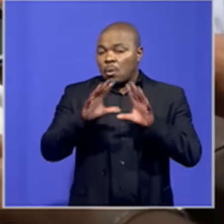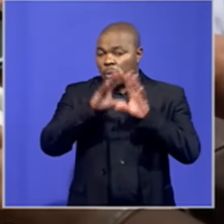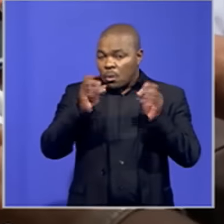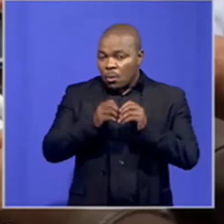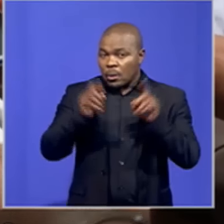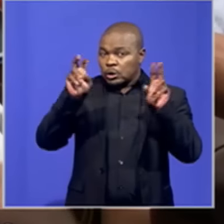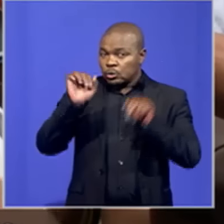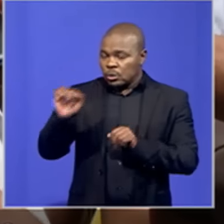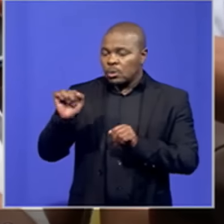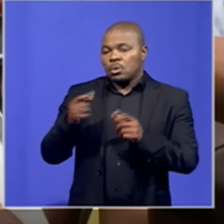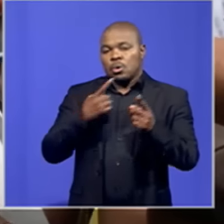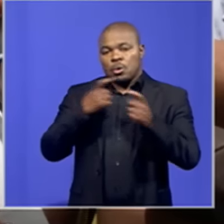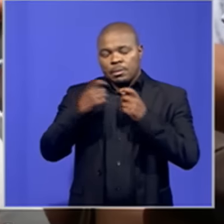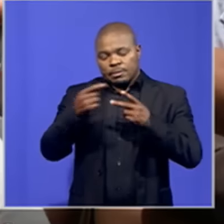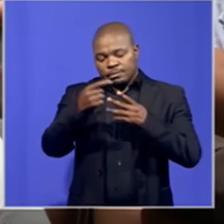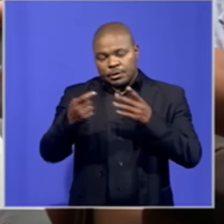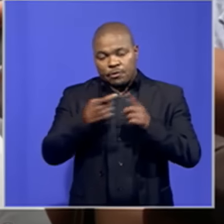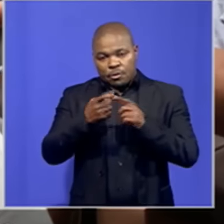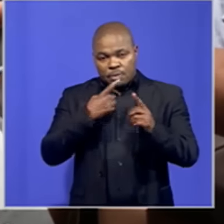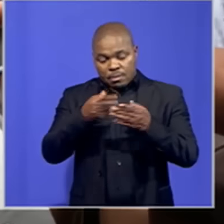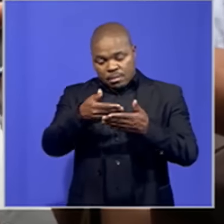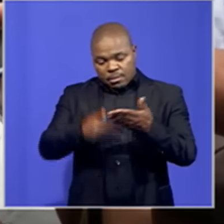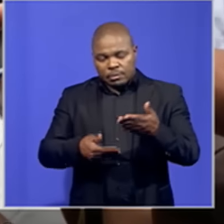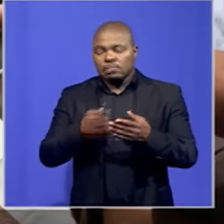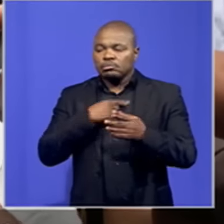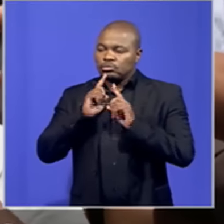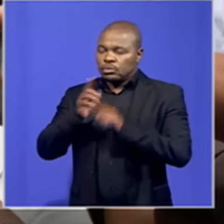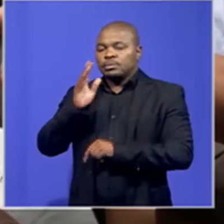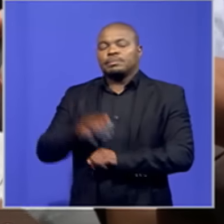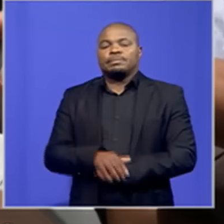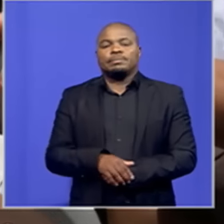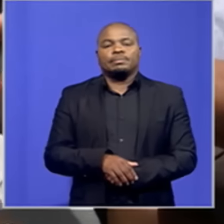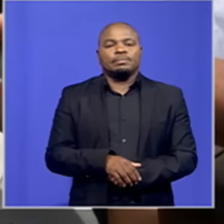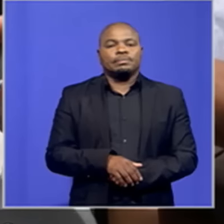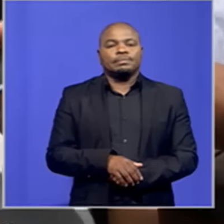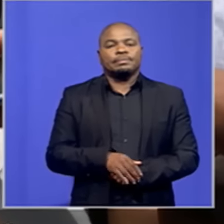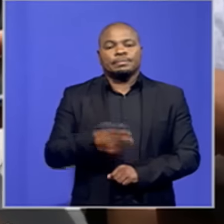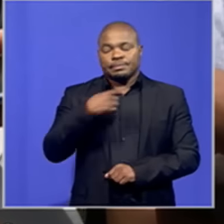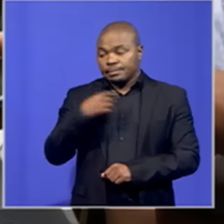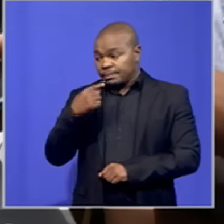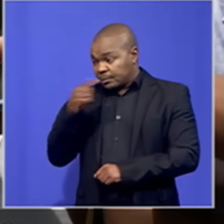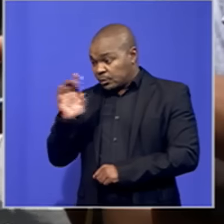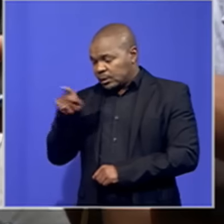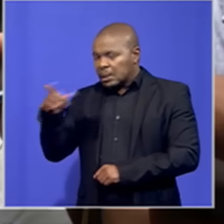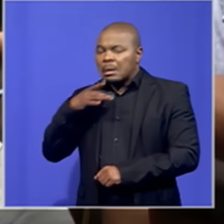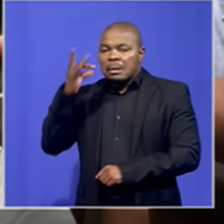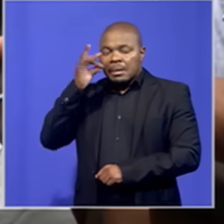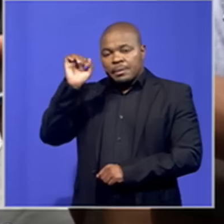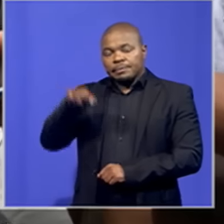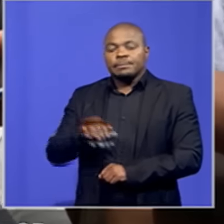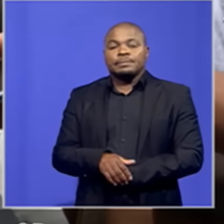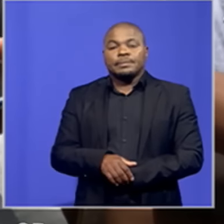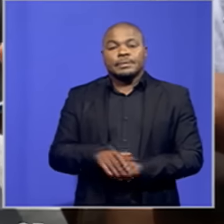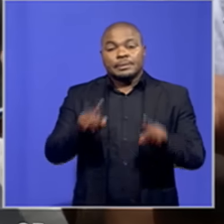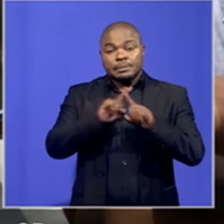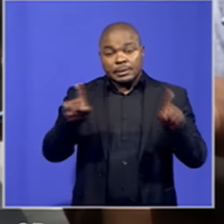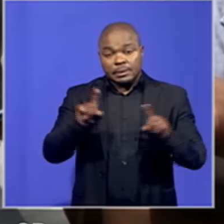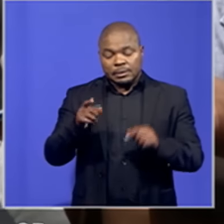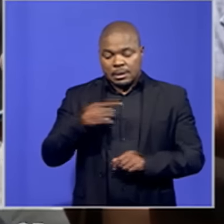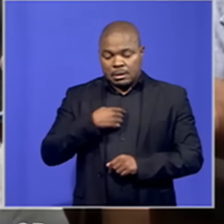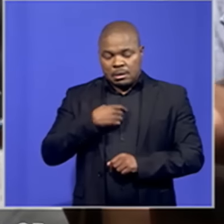raising on both of the memorandums. So what we will say to them, we hear them, but what we will